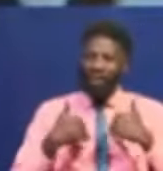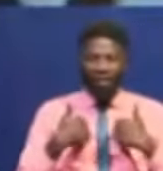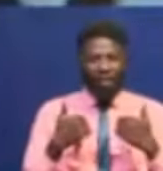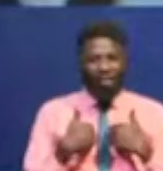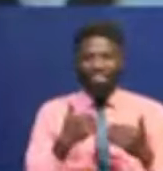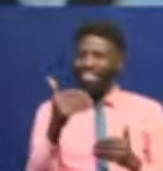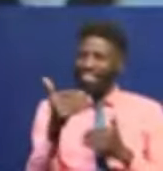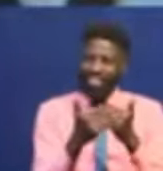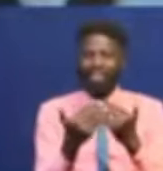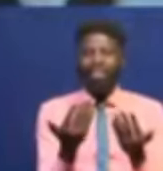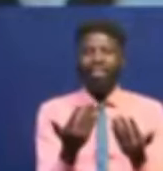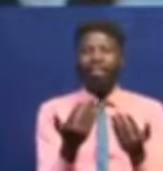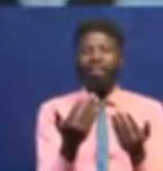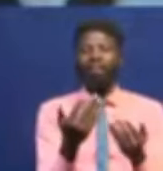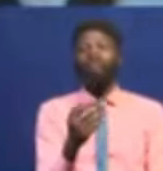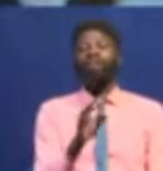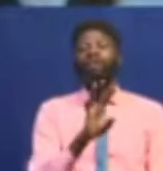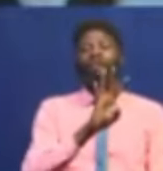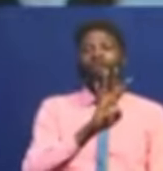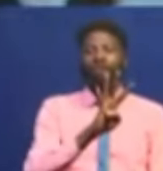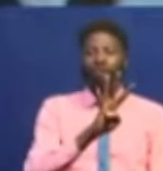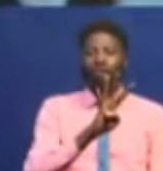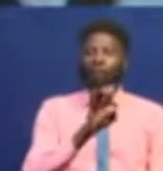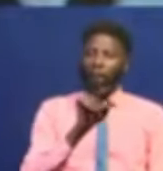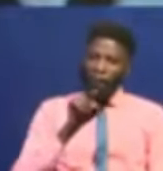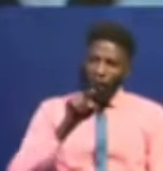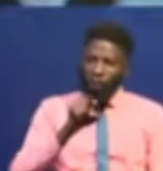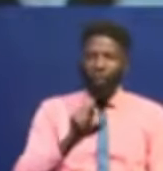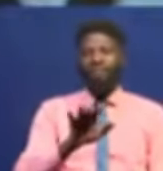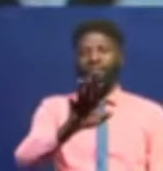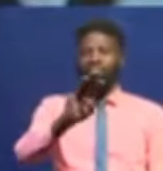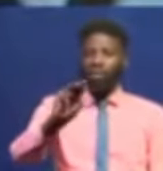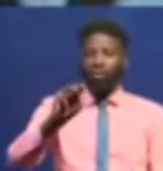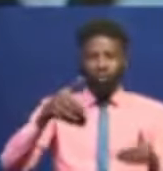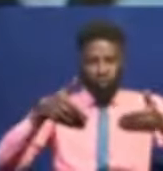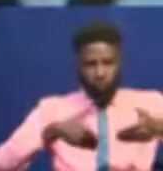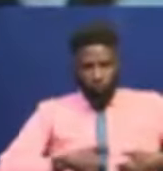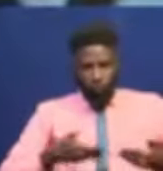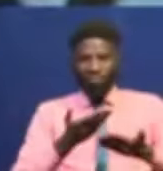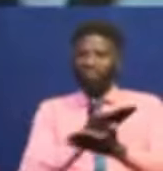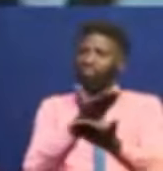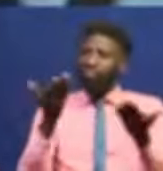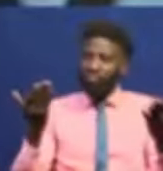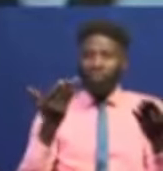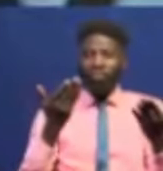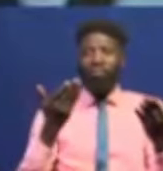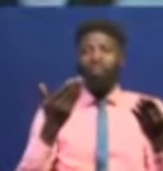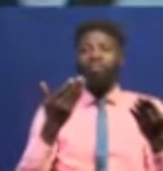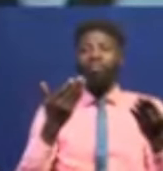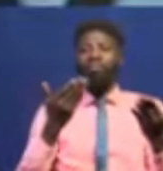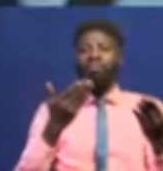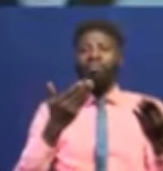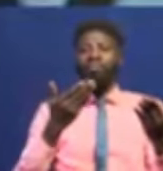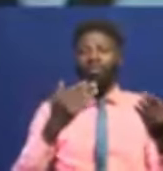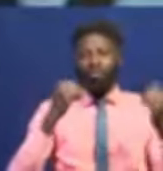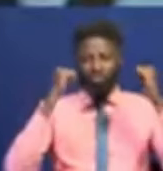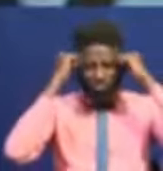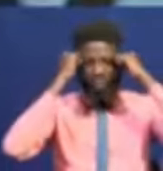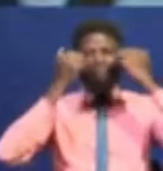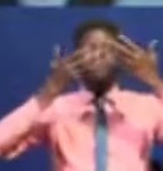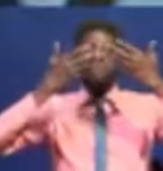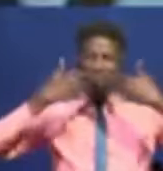we have close to 4.5 million young people who are out of school, out of college, with degrees, certificates,